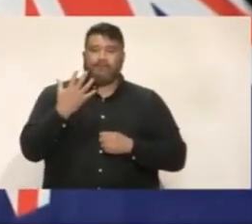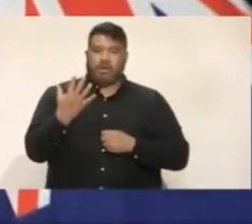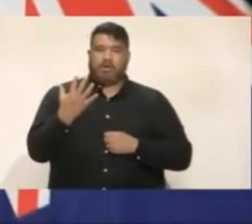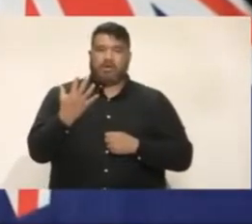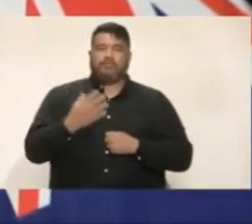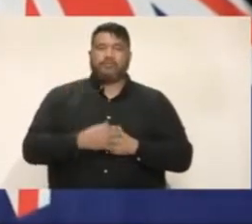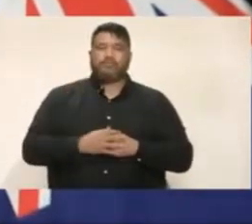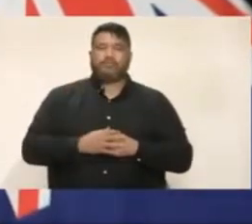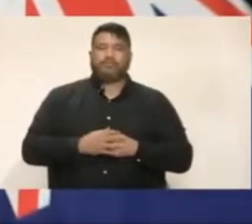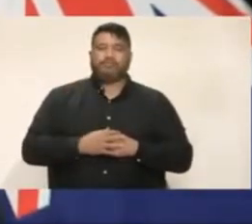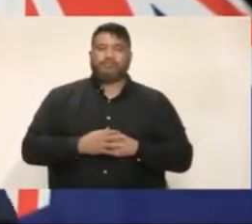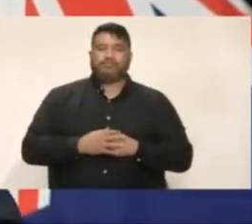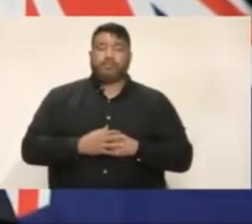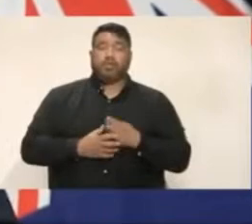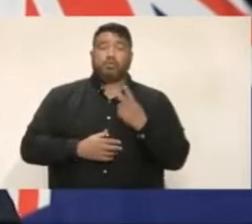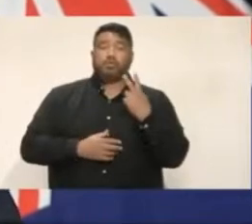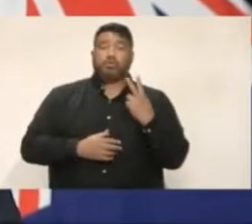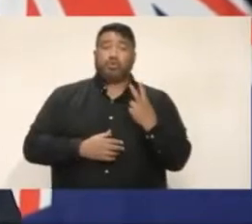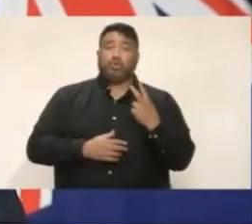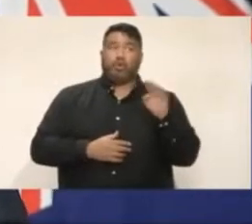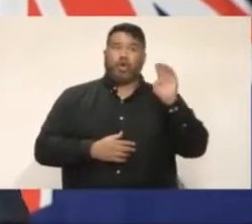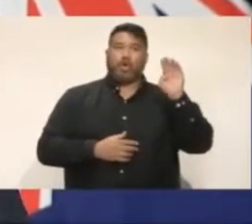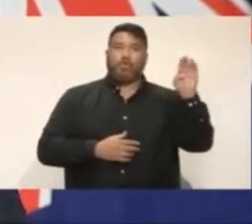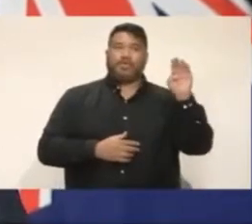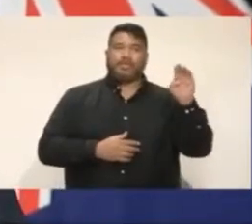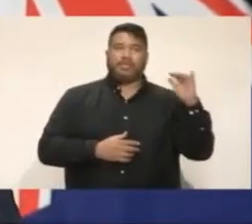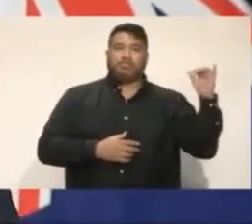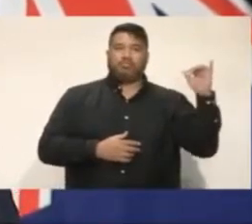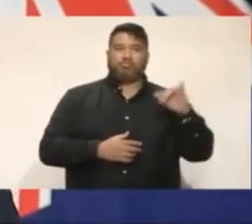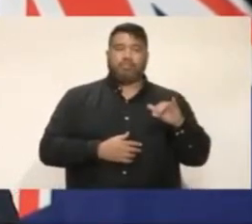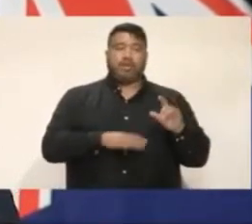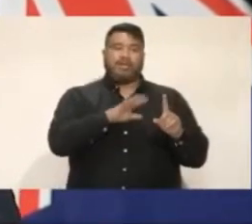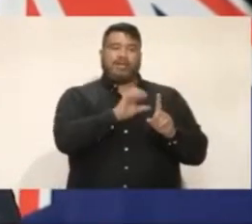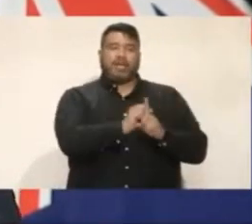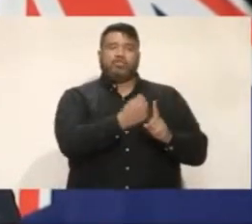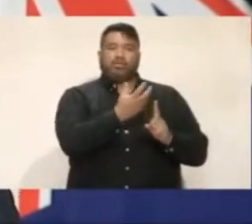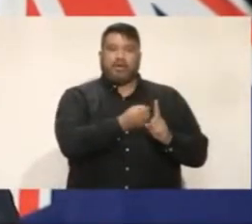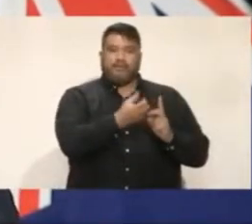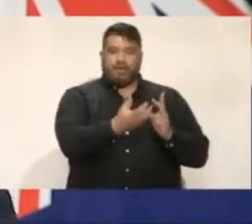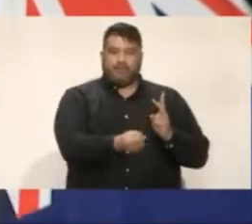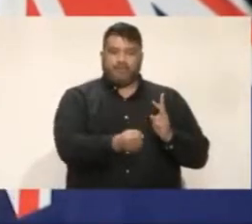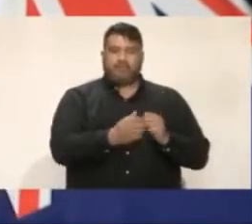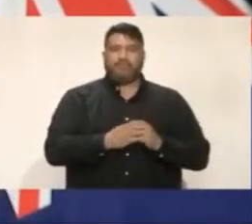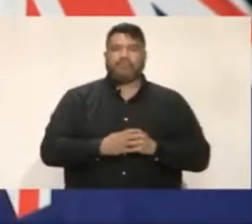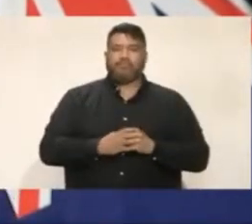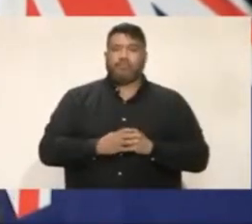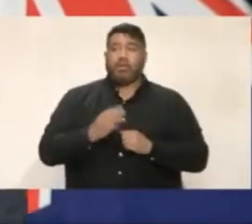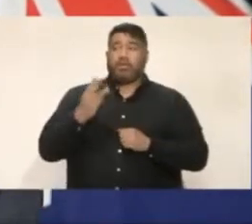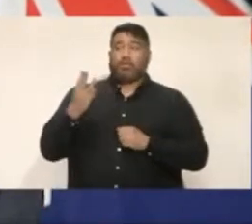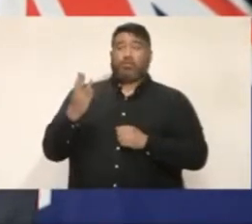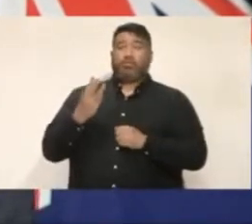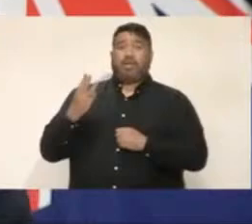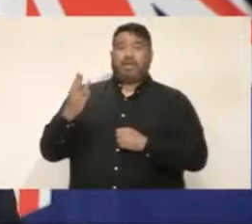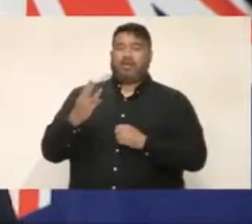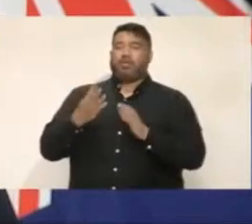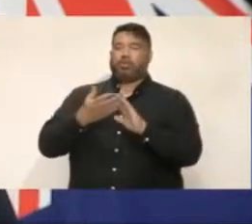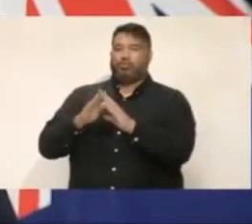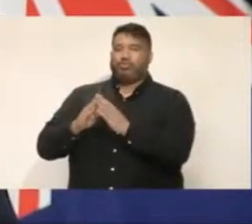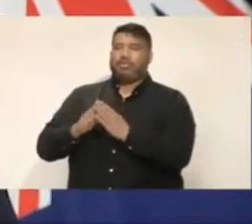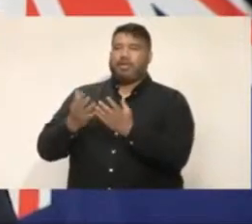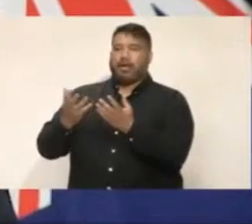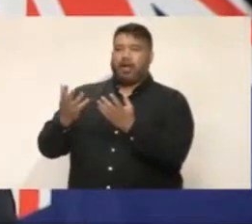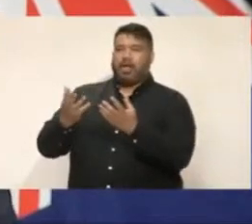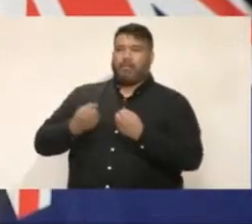imported cases that were detected in managed isolation, and 3 are community cases. All 3 community